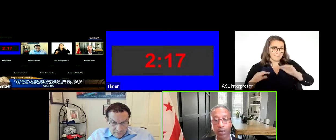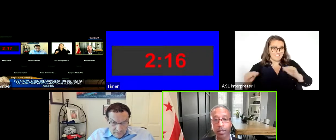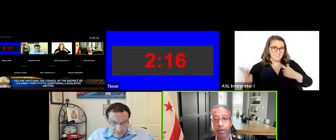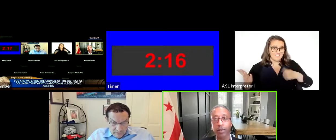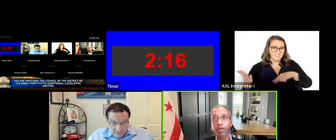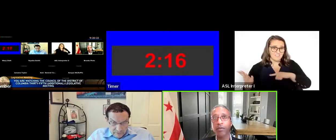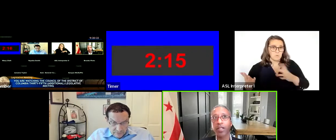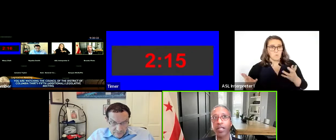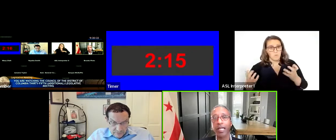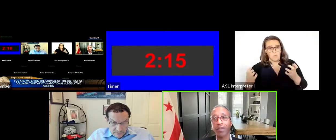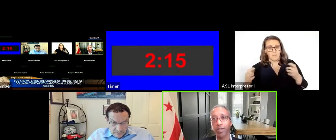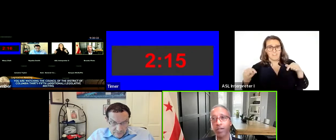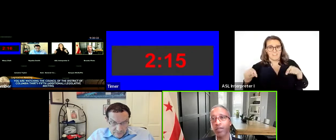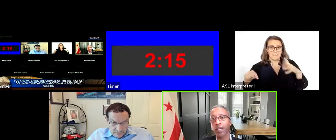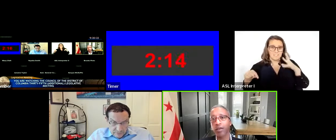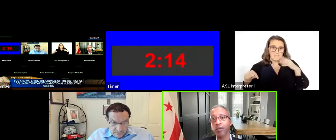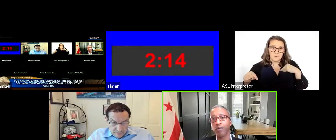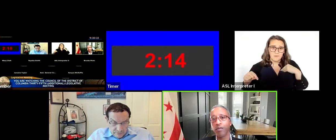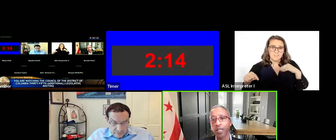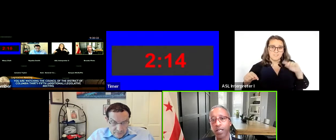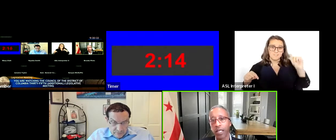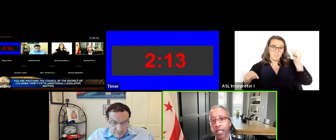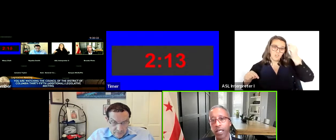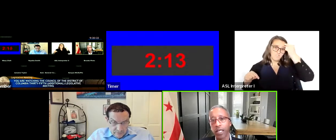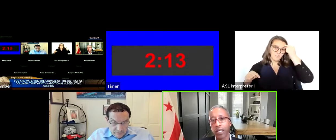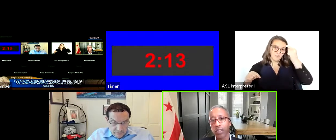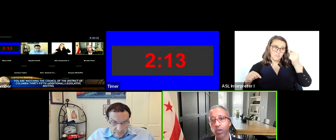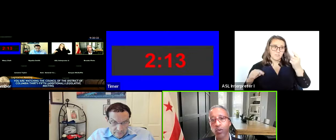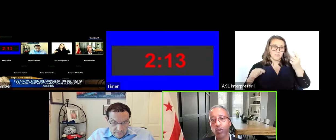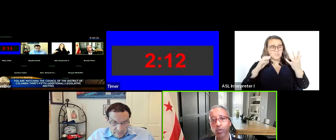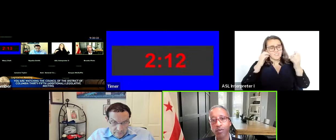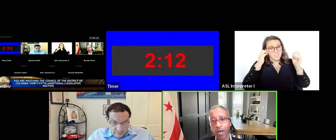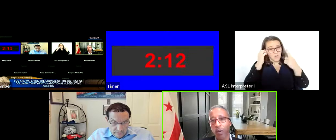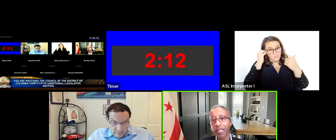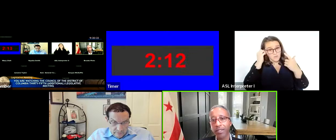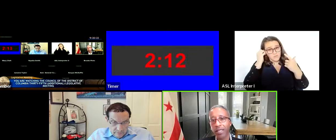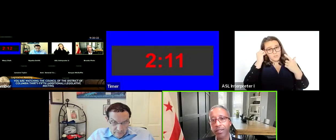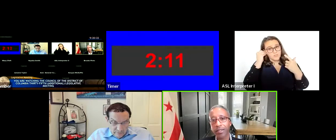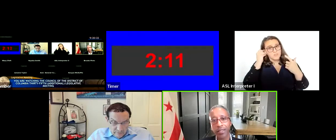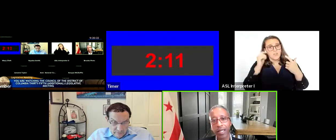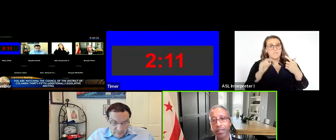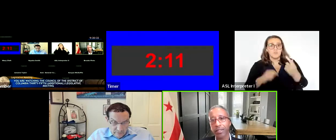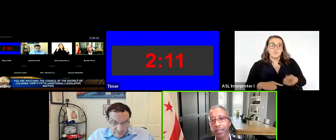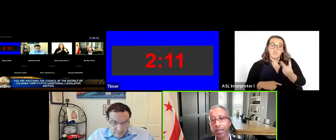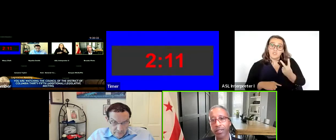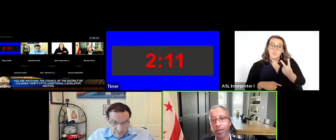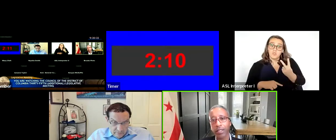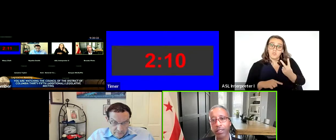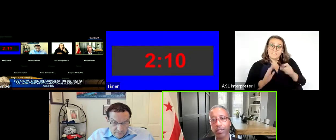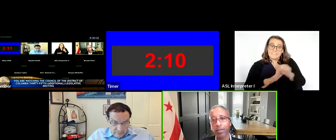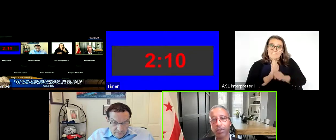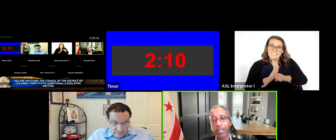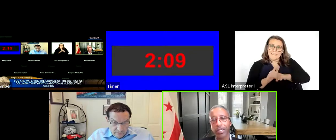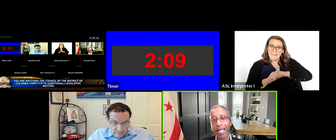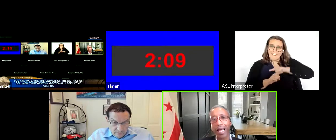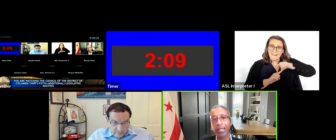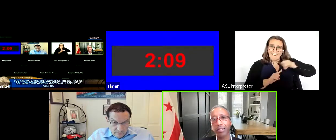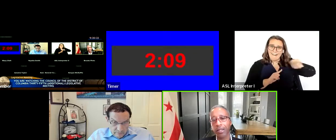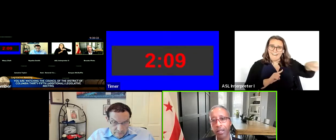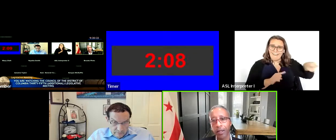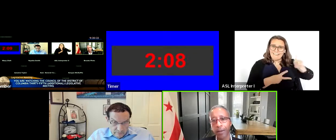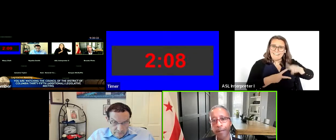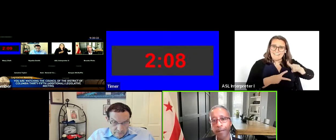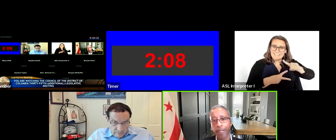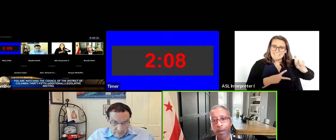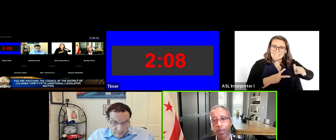position. I mean, for the governors of two faraway states in Texas and Arizona to